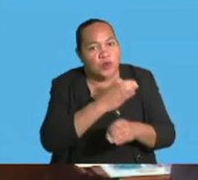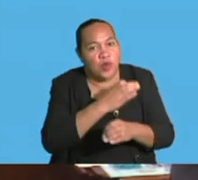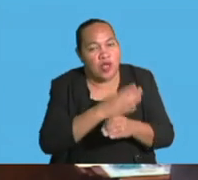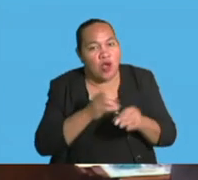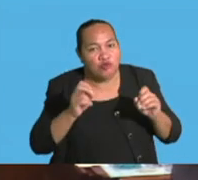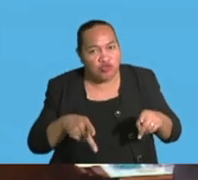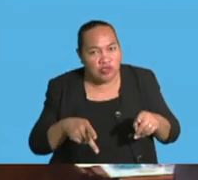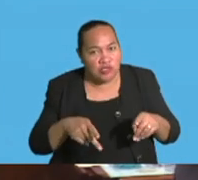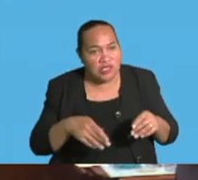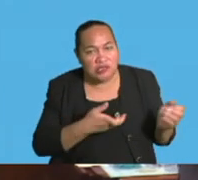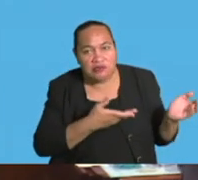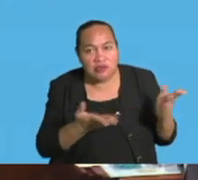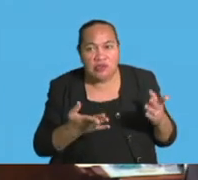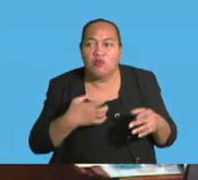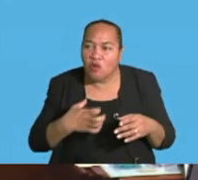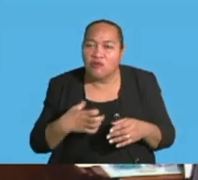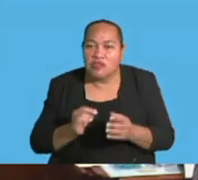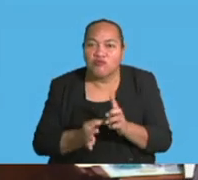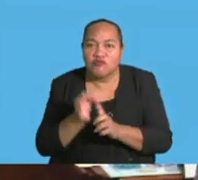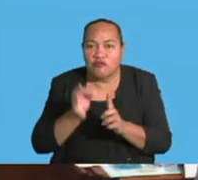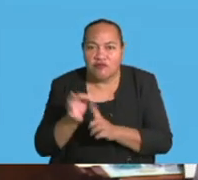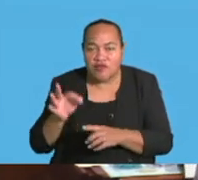to improved livelihoods.